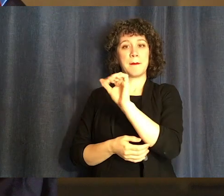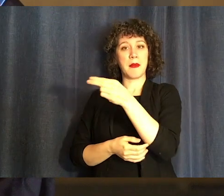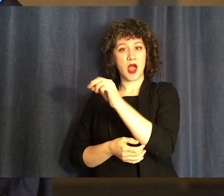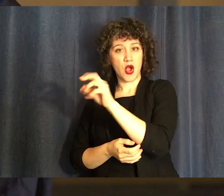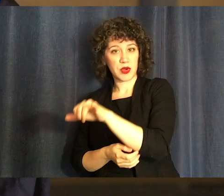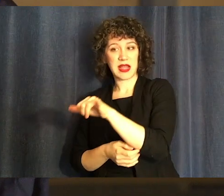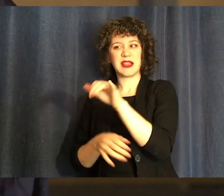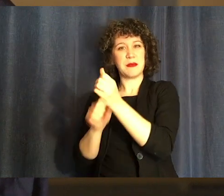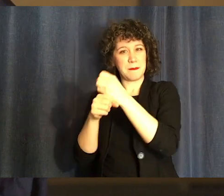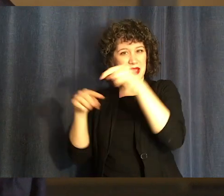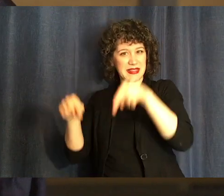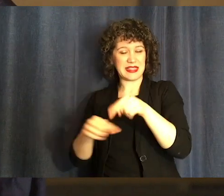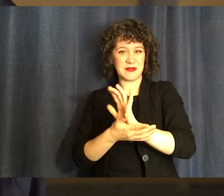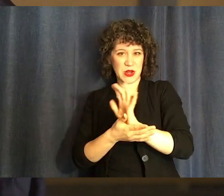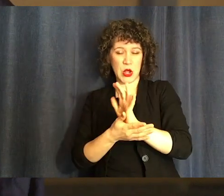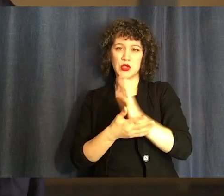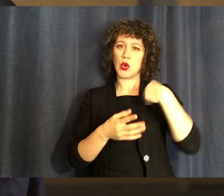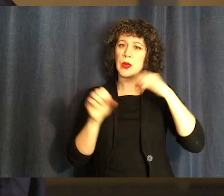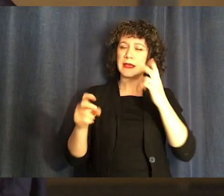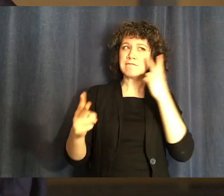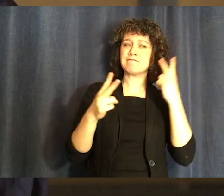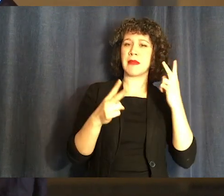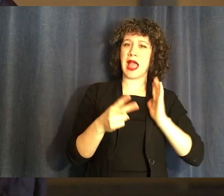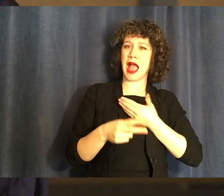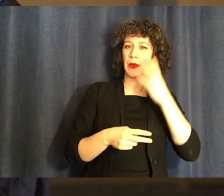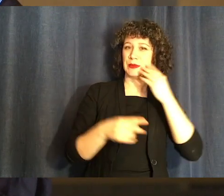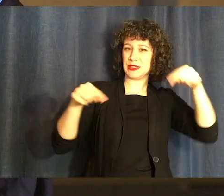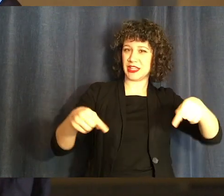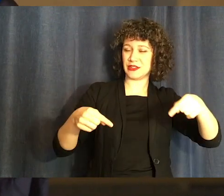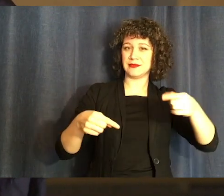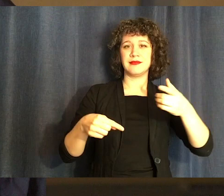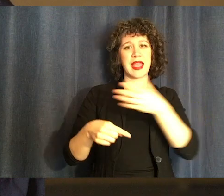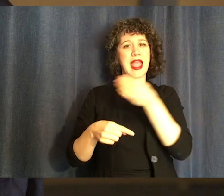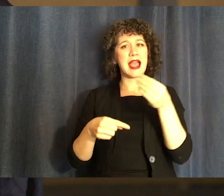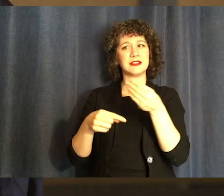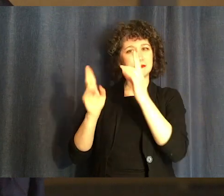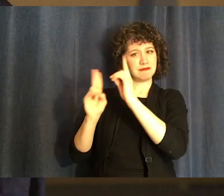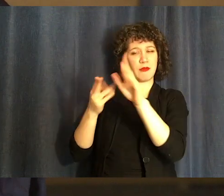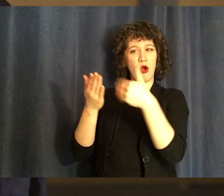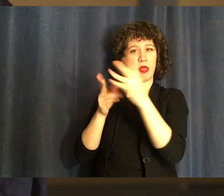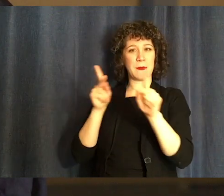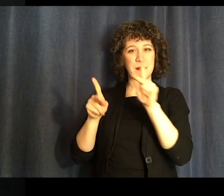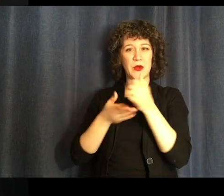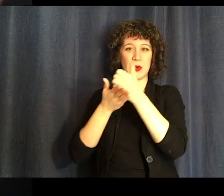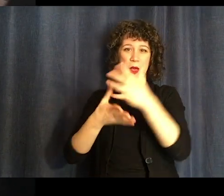a remembrance of our time at HJSH and as a tribute to all of those who helped make it happen. Please enjoy.